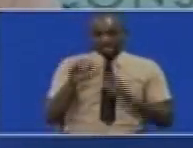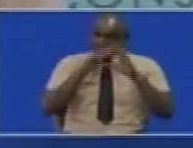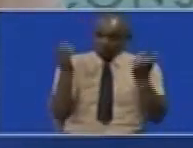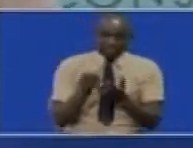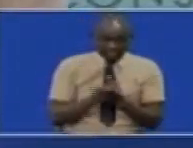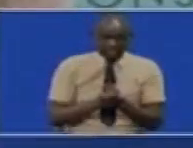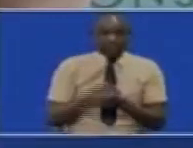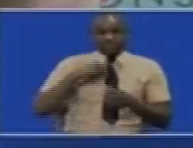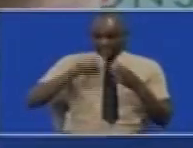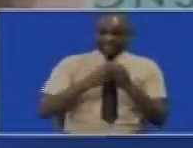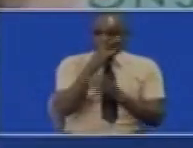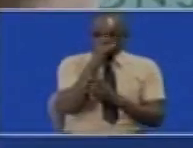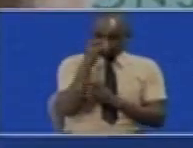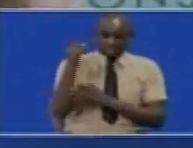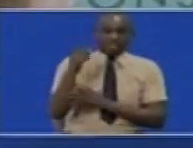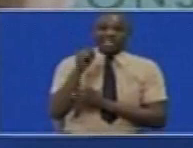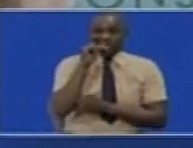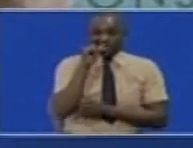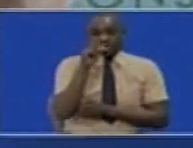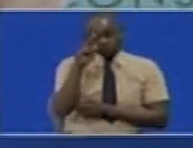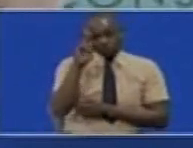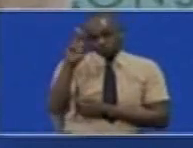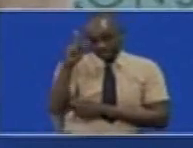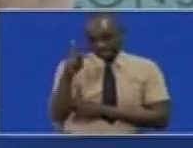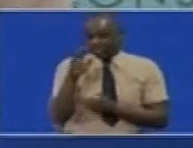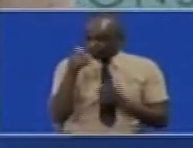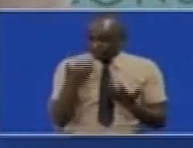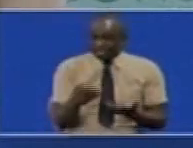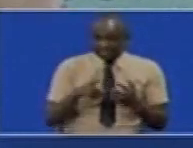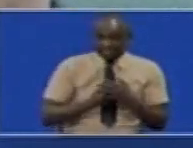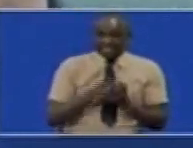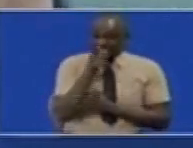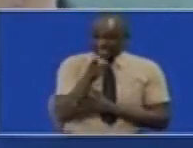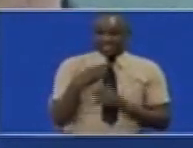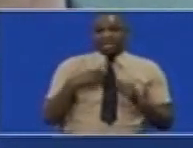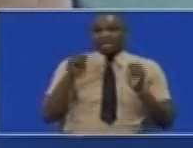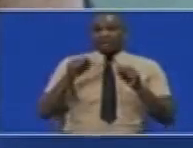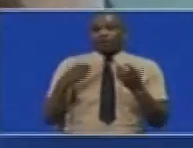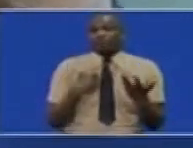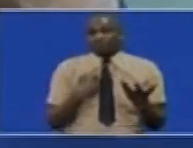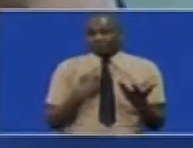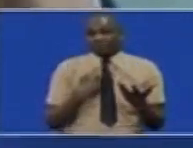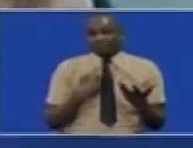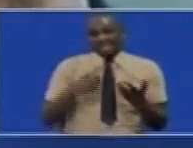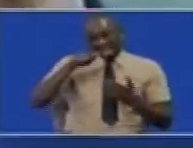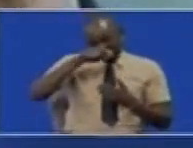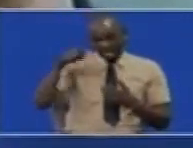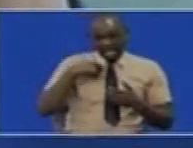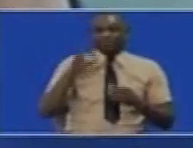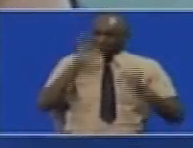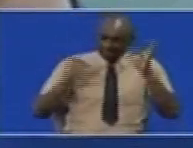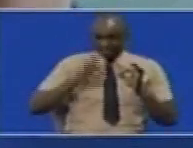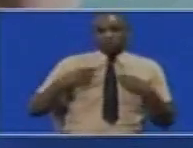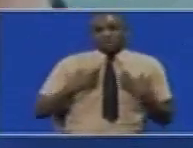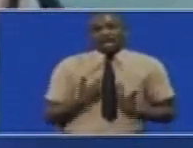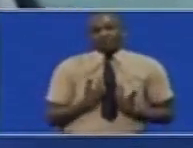in 2000 in the UK as essentially Tesco's own label, fashion brand. So it